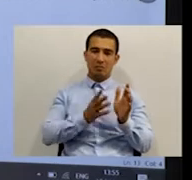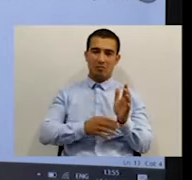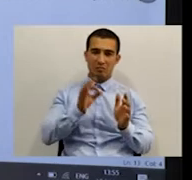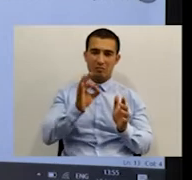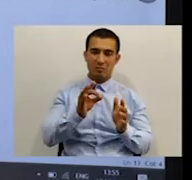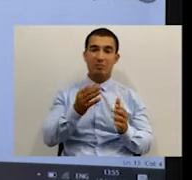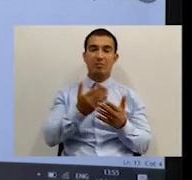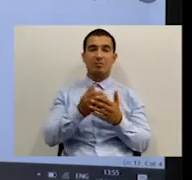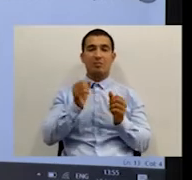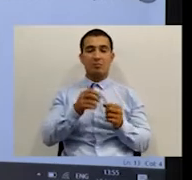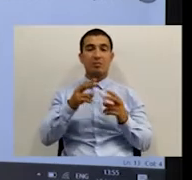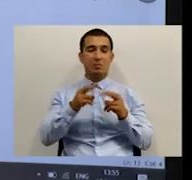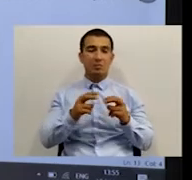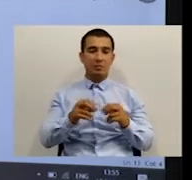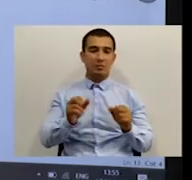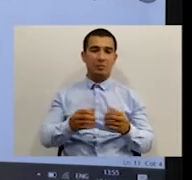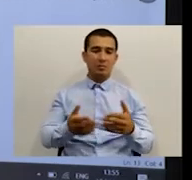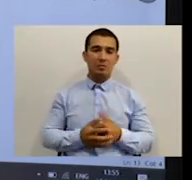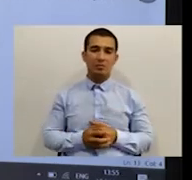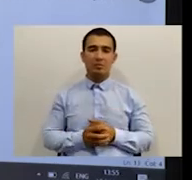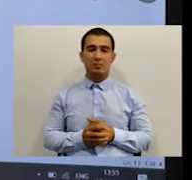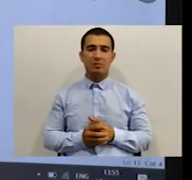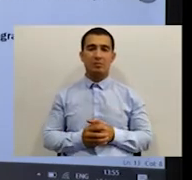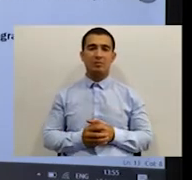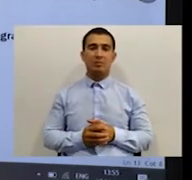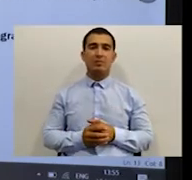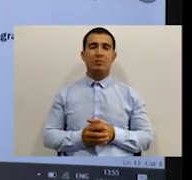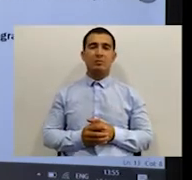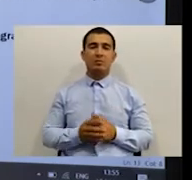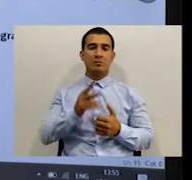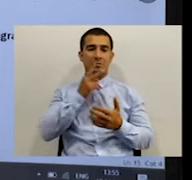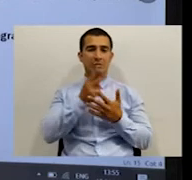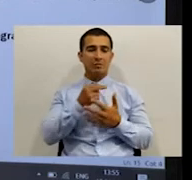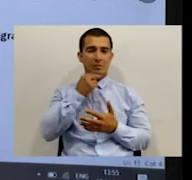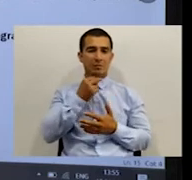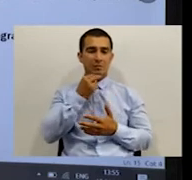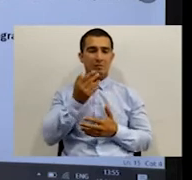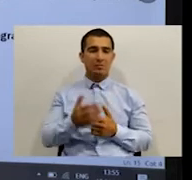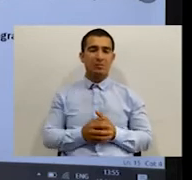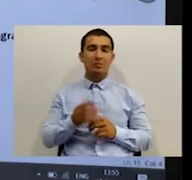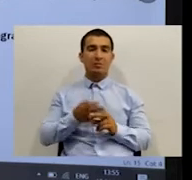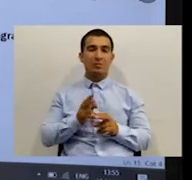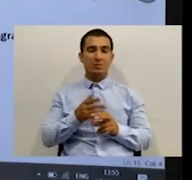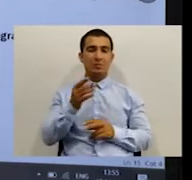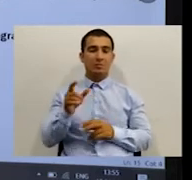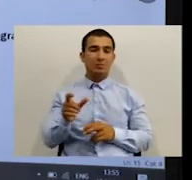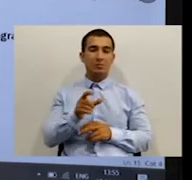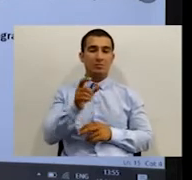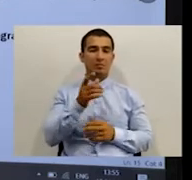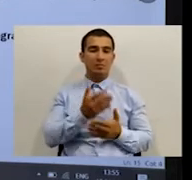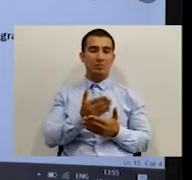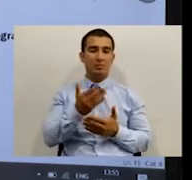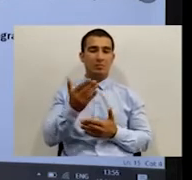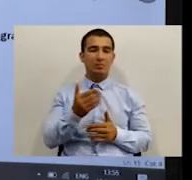90 gradusga burmoqchi bo'lsak, 90 ni yozamiz va ishga tushirib ko'ramiz mana. Mana e'tibor bersangiz, demak, mana